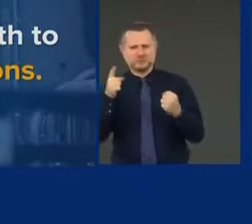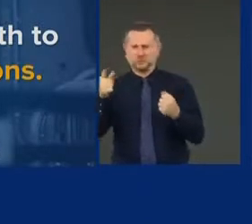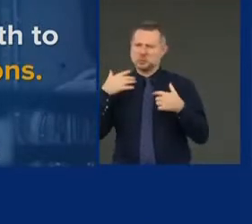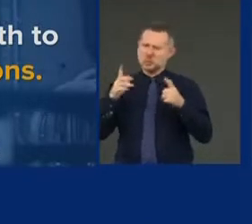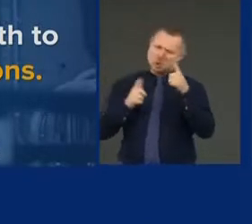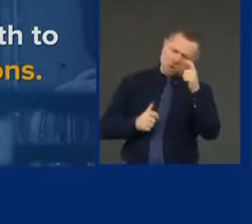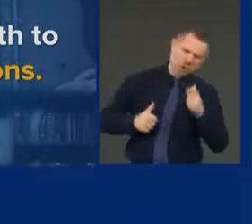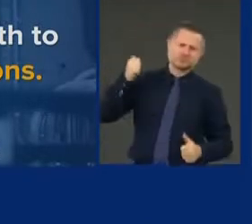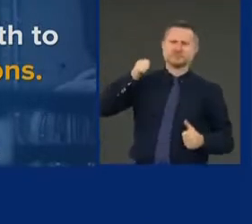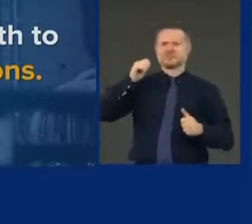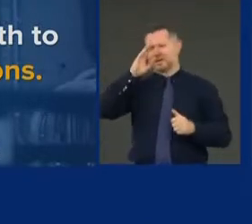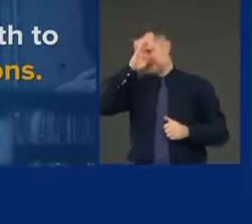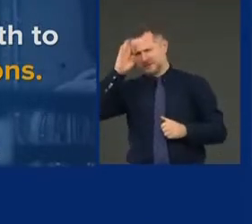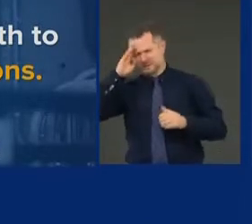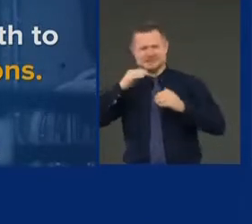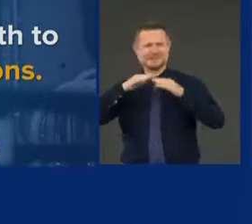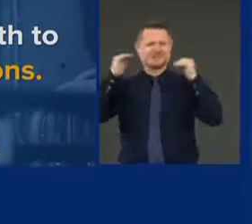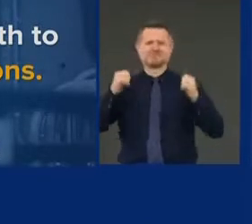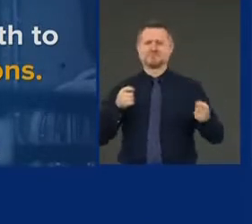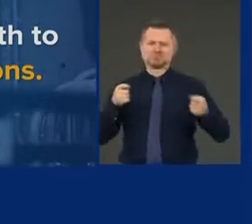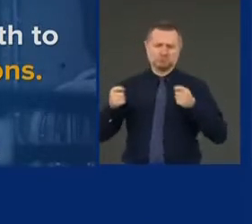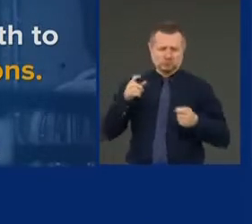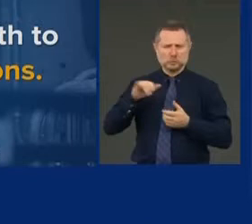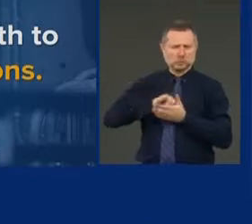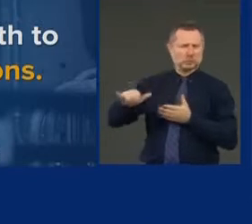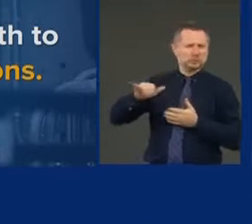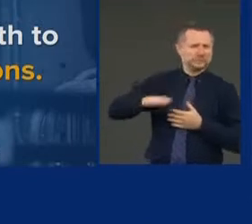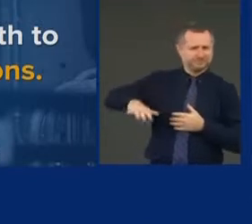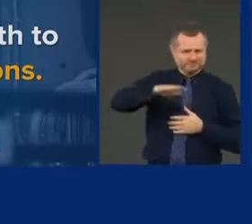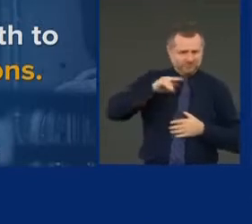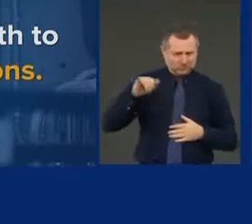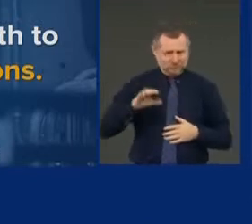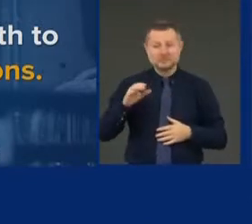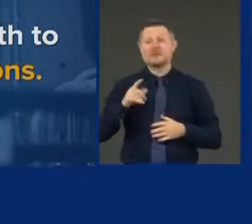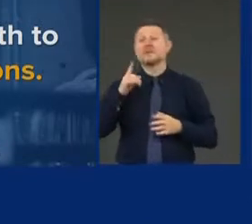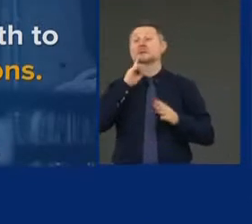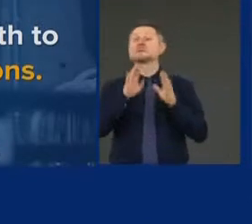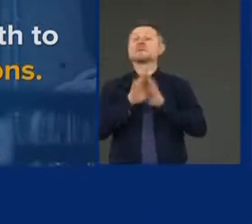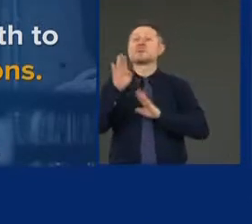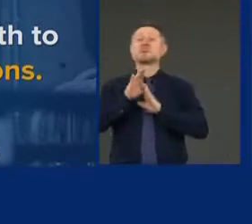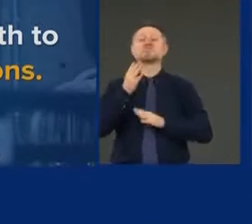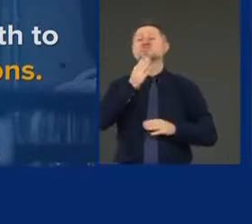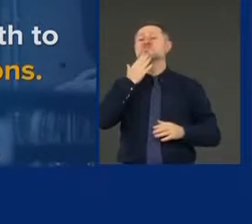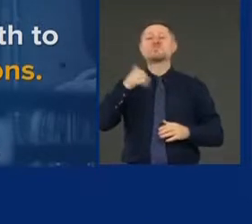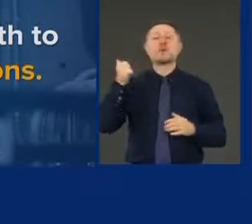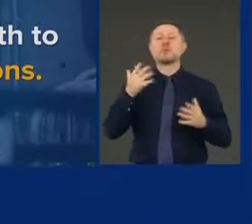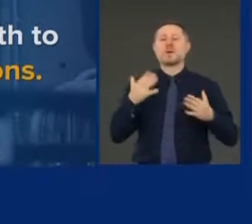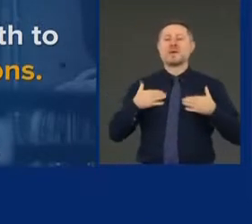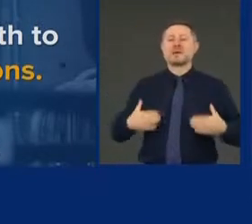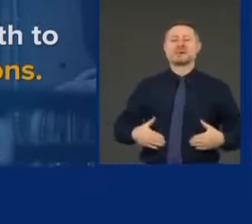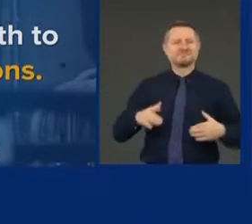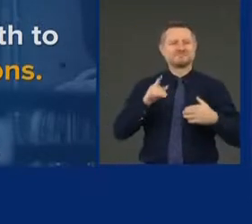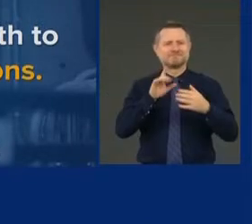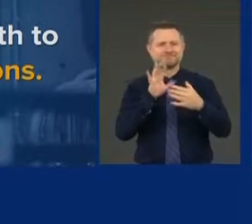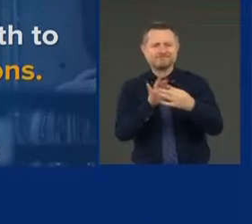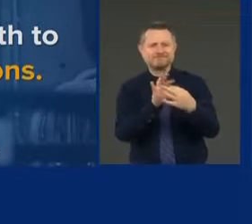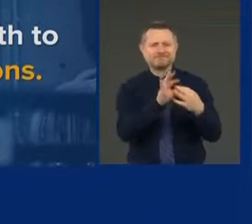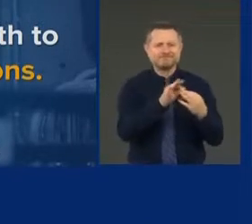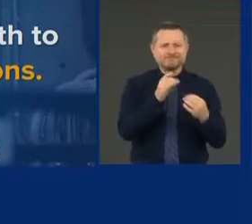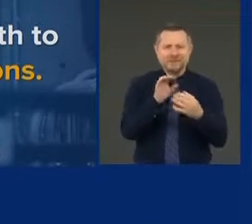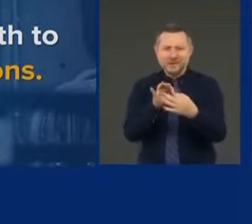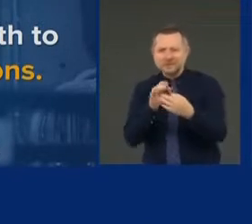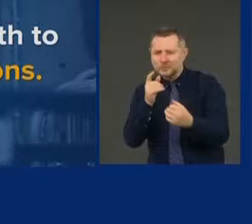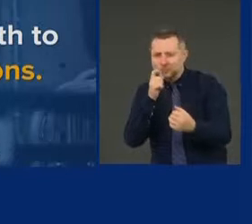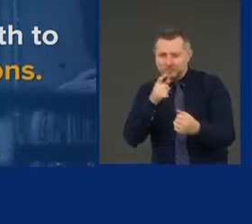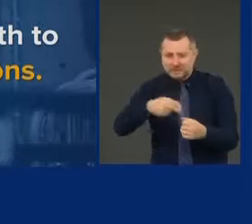to actually develop better healthcare connections in these communities. Where you see a high death rate